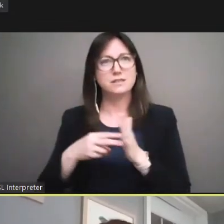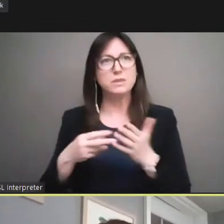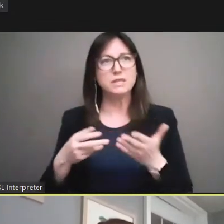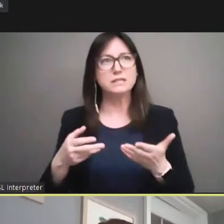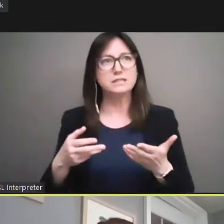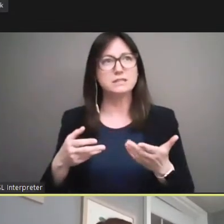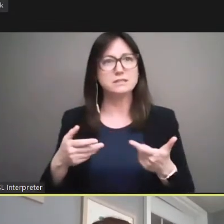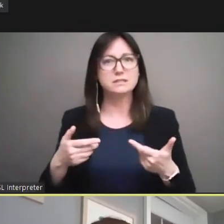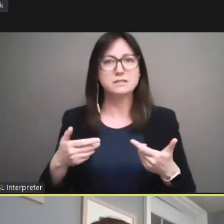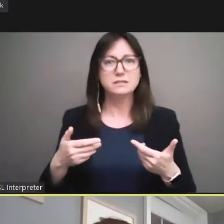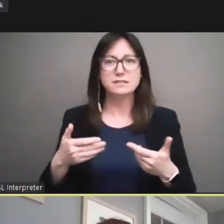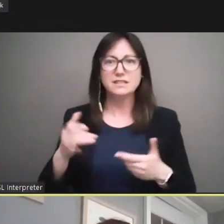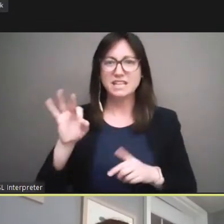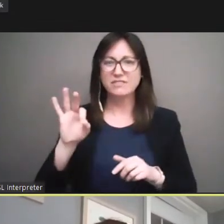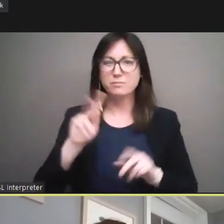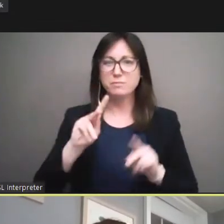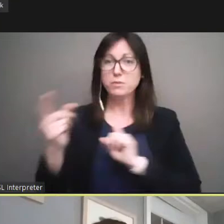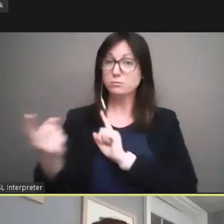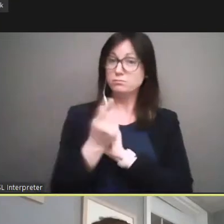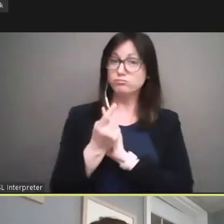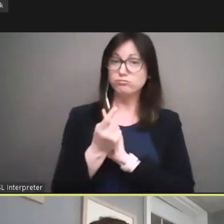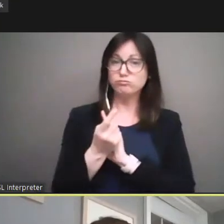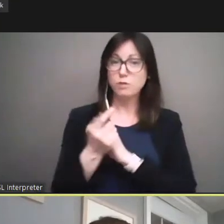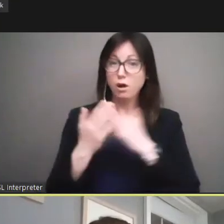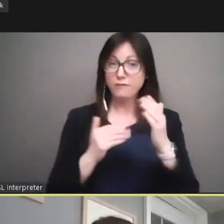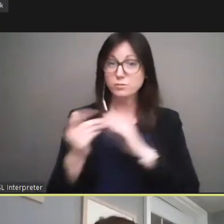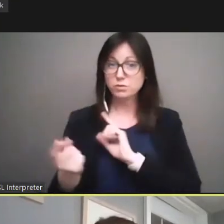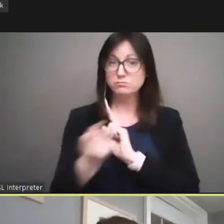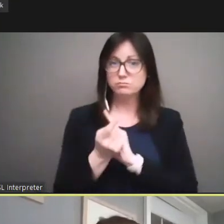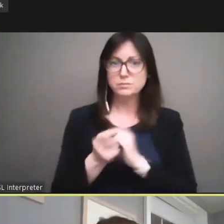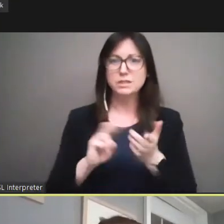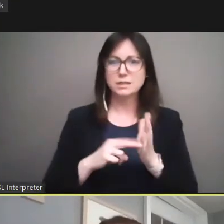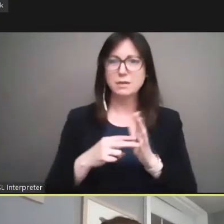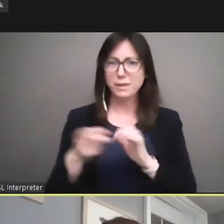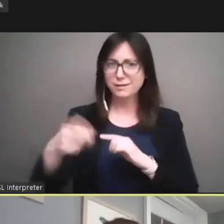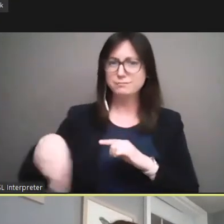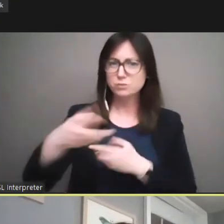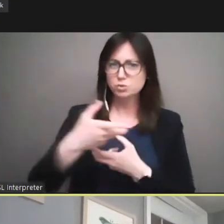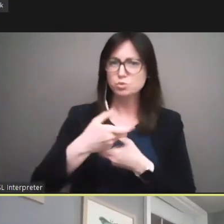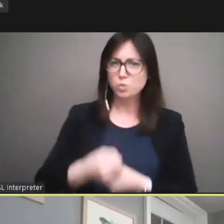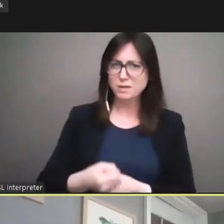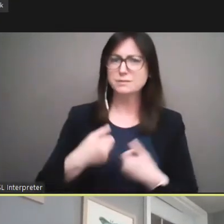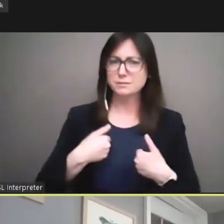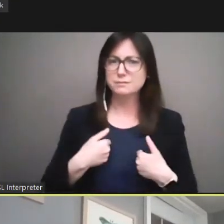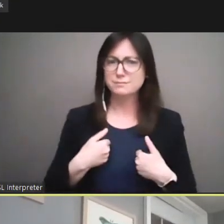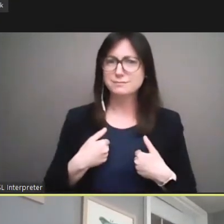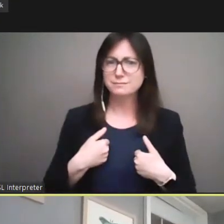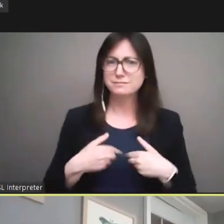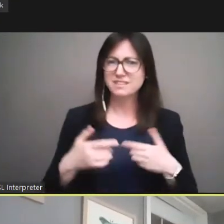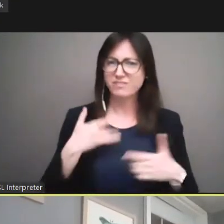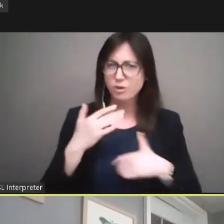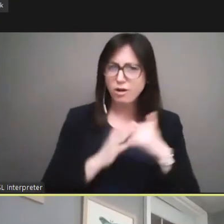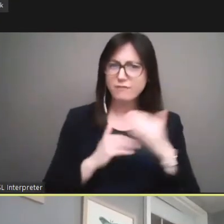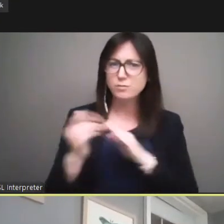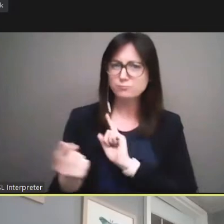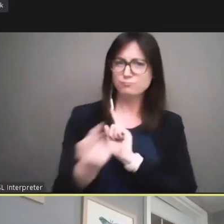something okay in terms of people trusting to be a part of all of those facets of my life. I